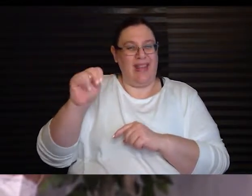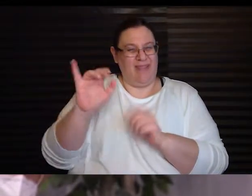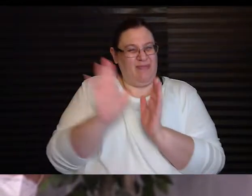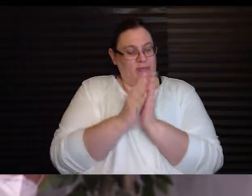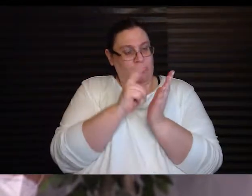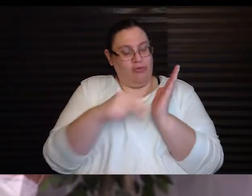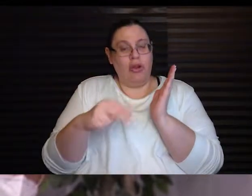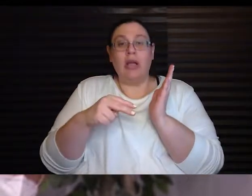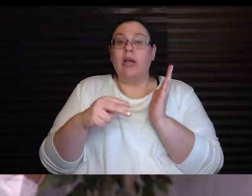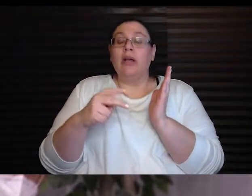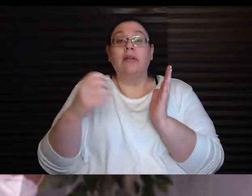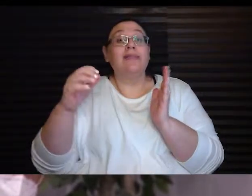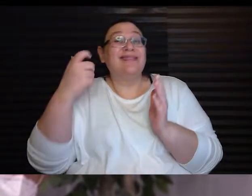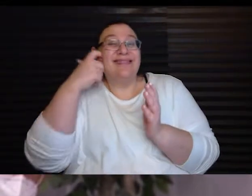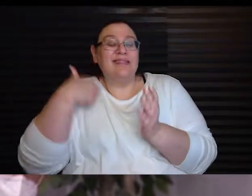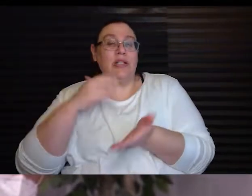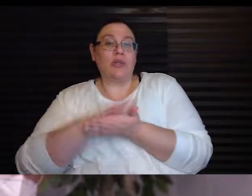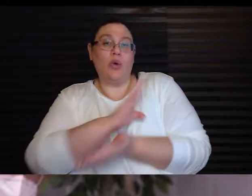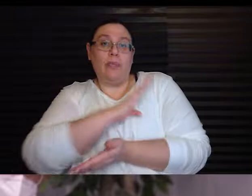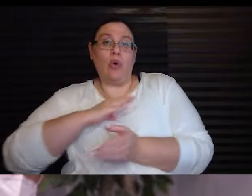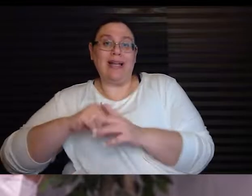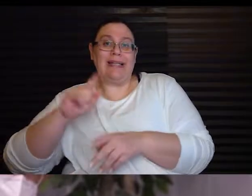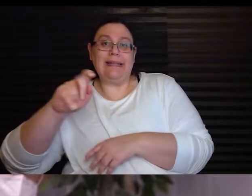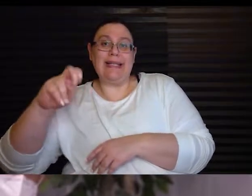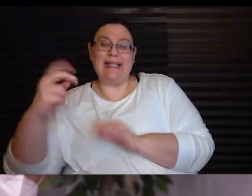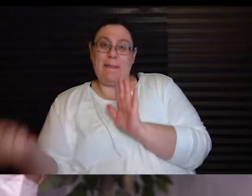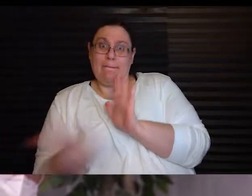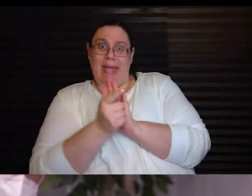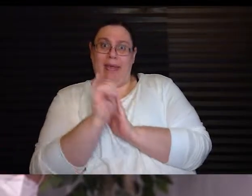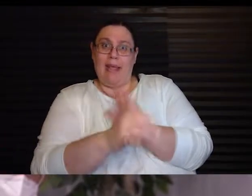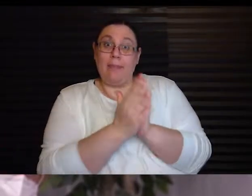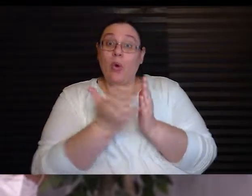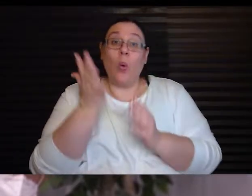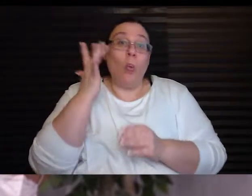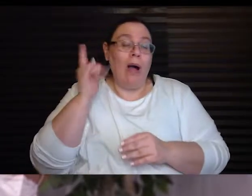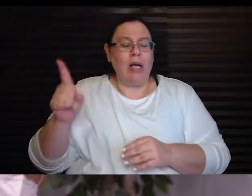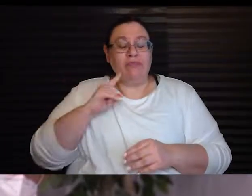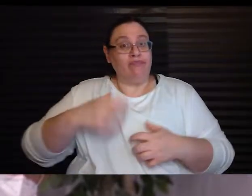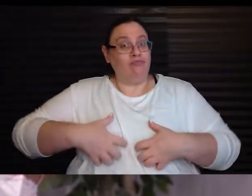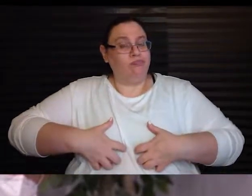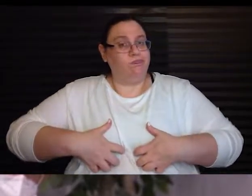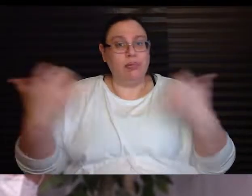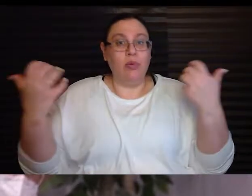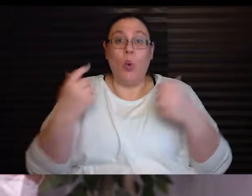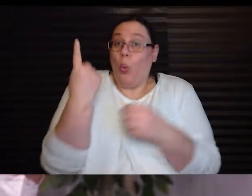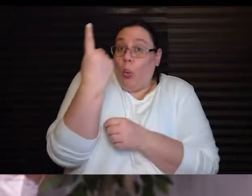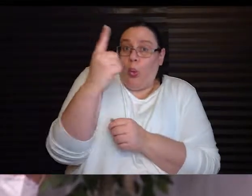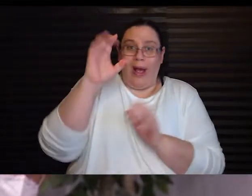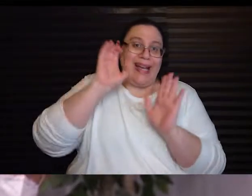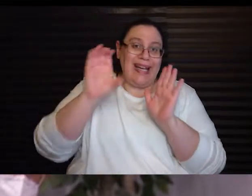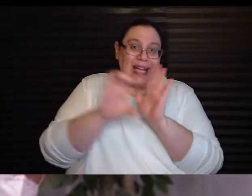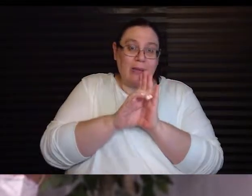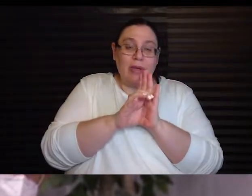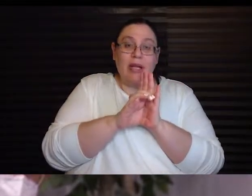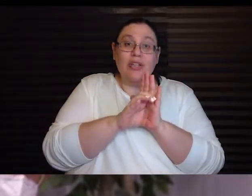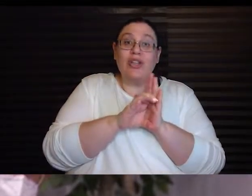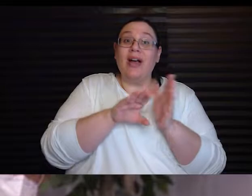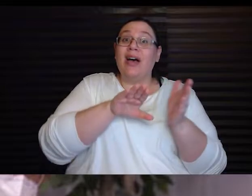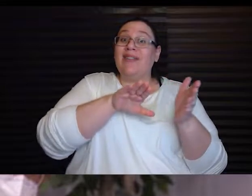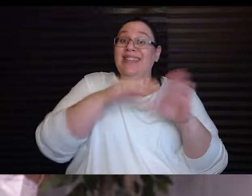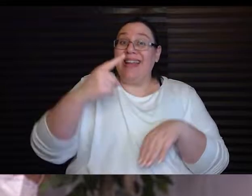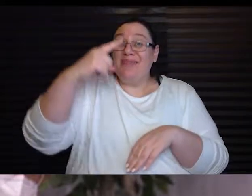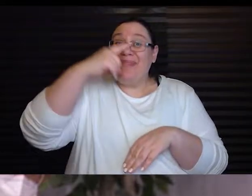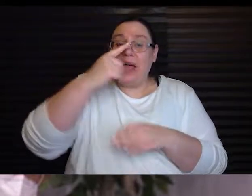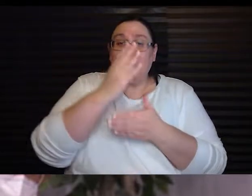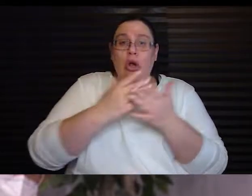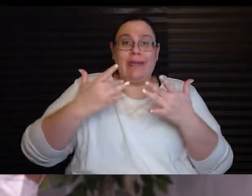this past year by a school board in Tennessee that was particularly aggrieved by one image of a dead, partially